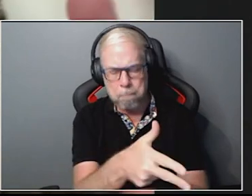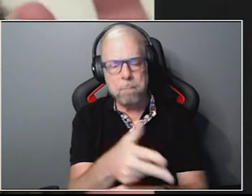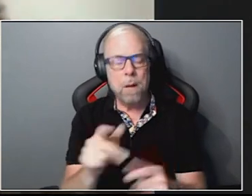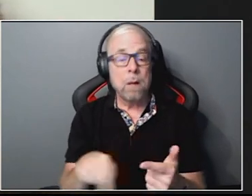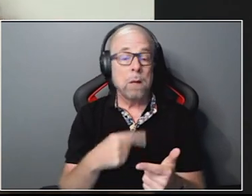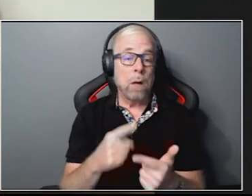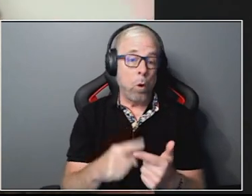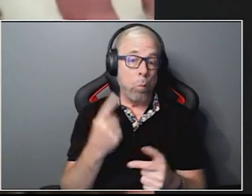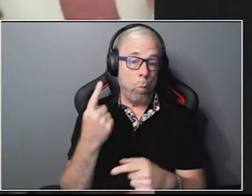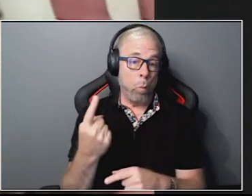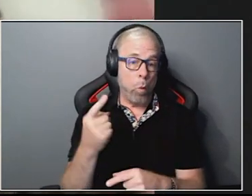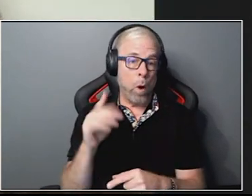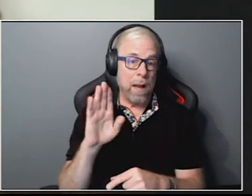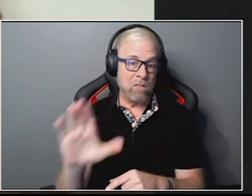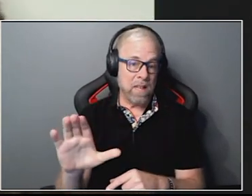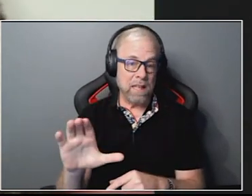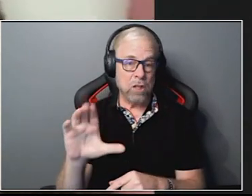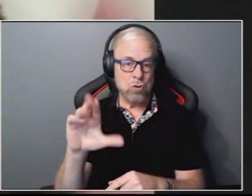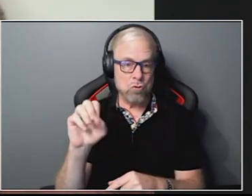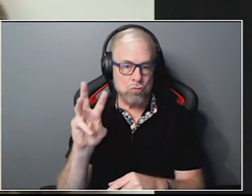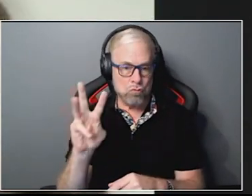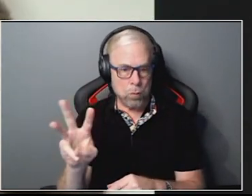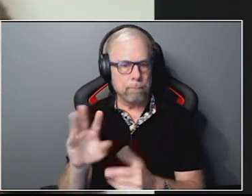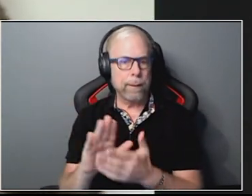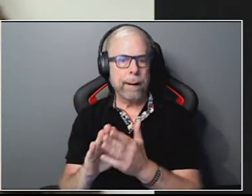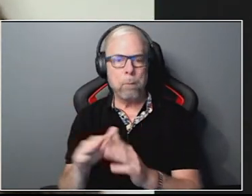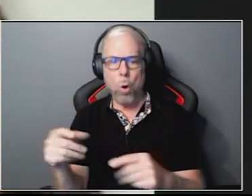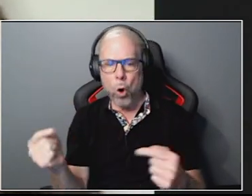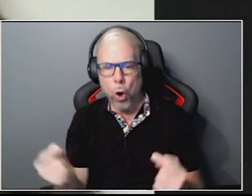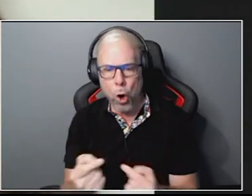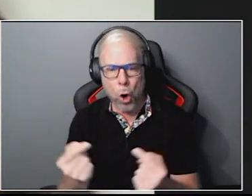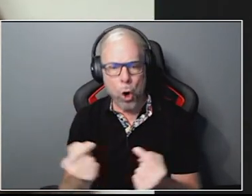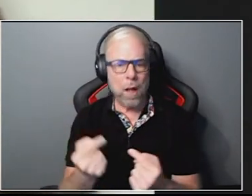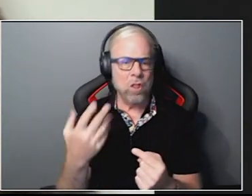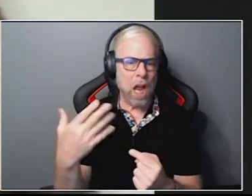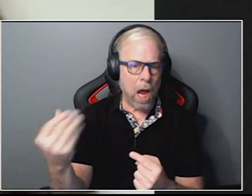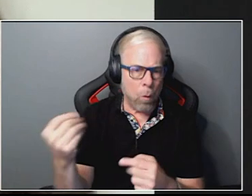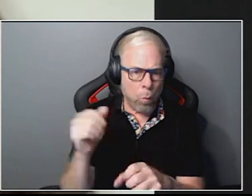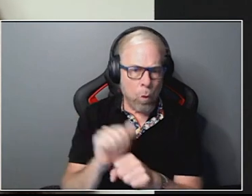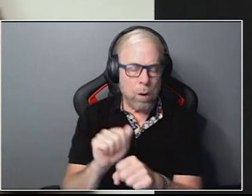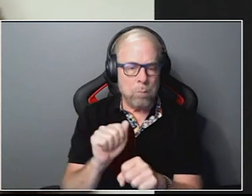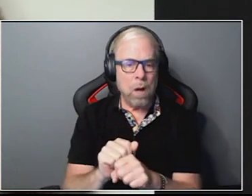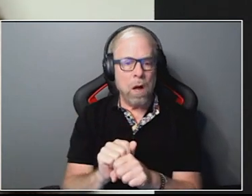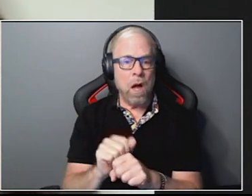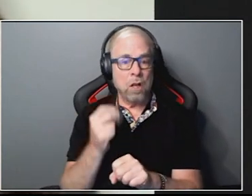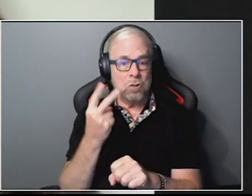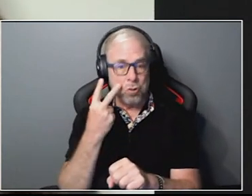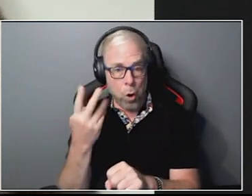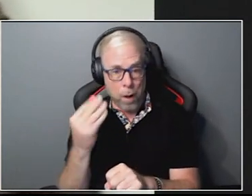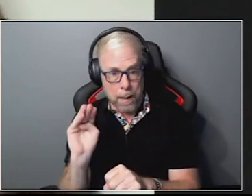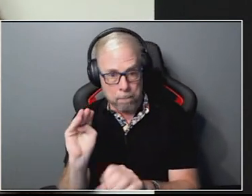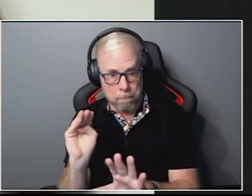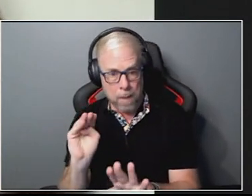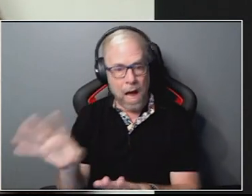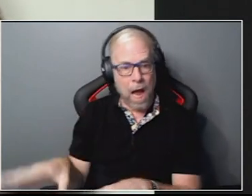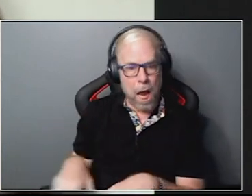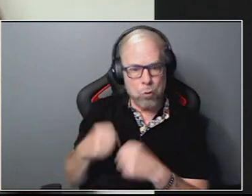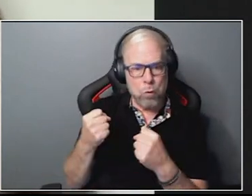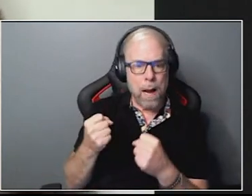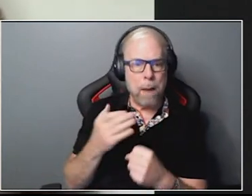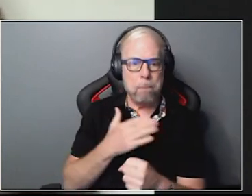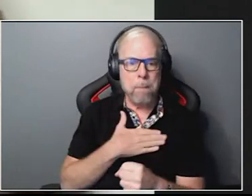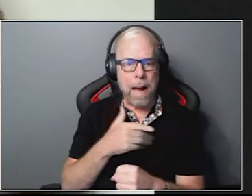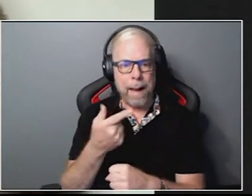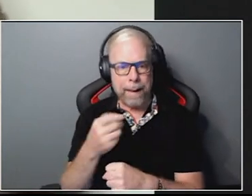his crewmen had gotten hurt while they were out, and I saw him. I grabbed my gear and my first aid kit, and I